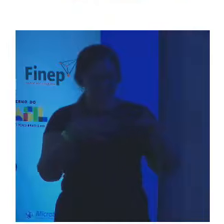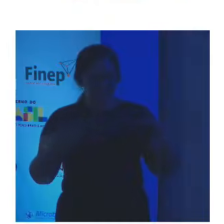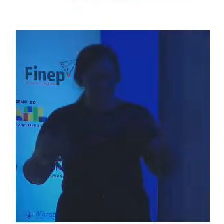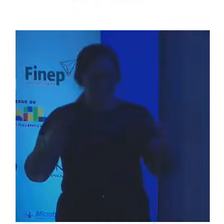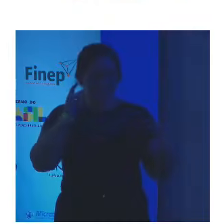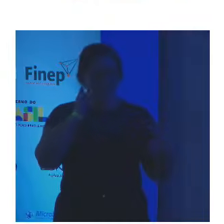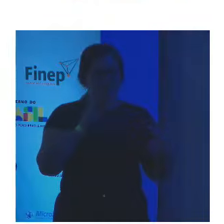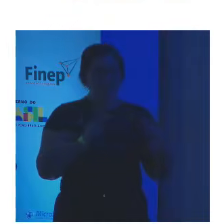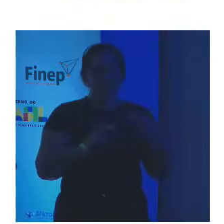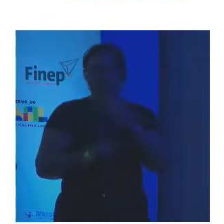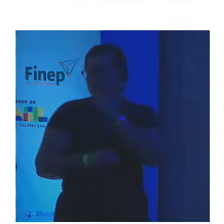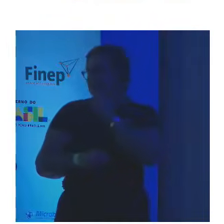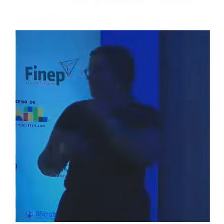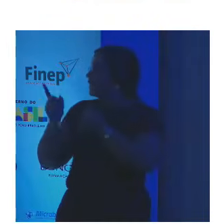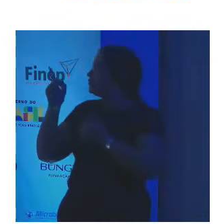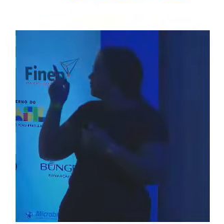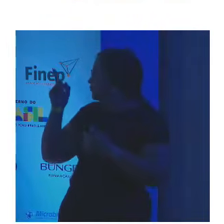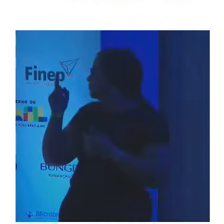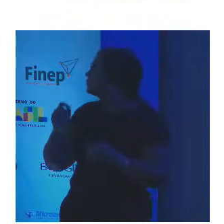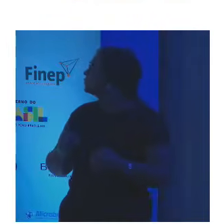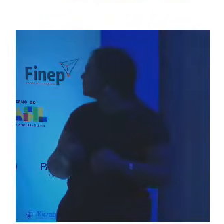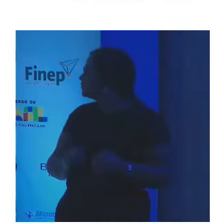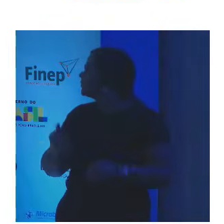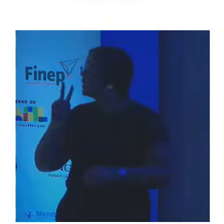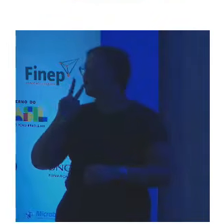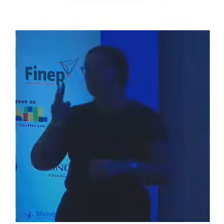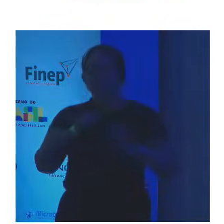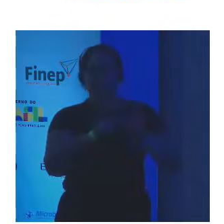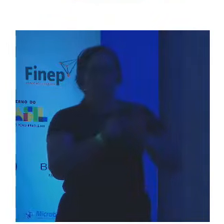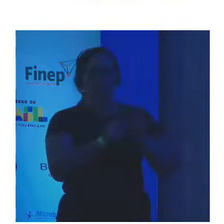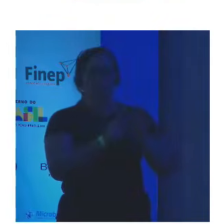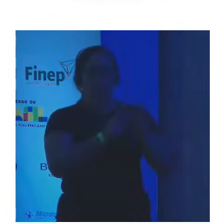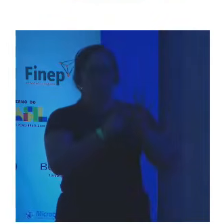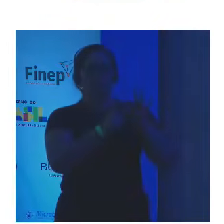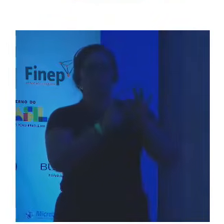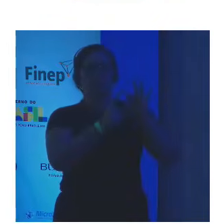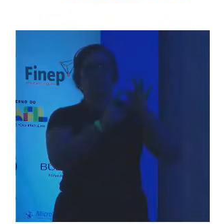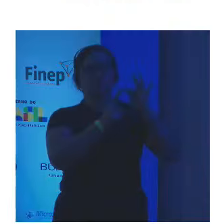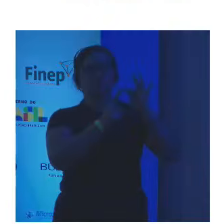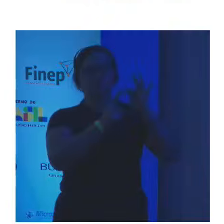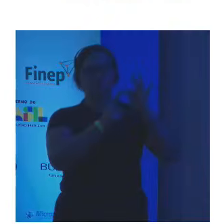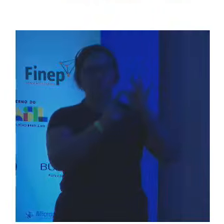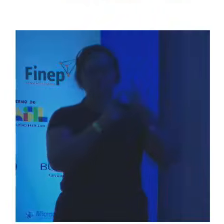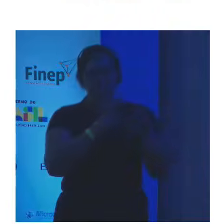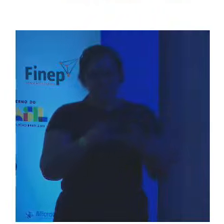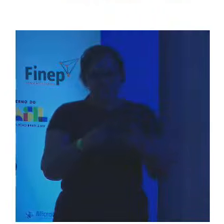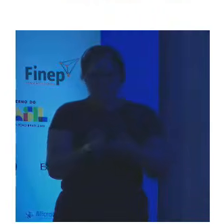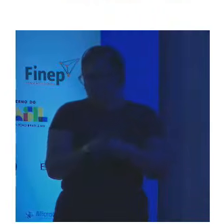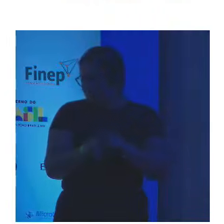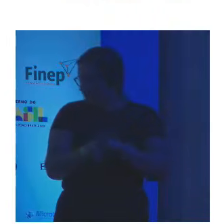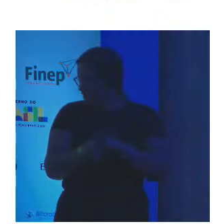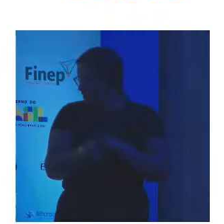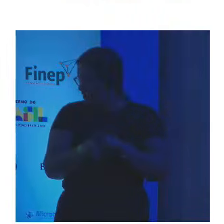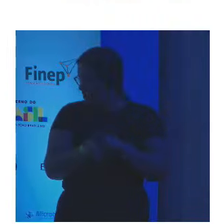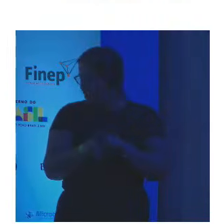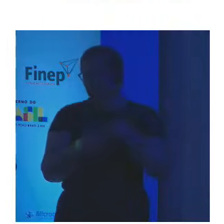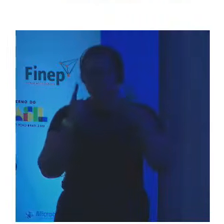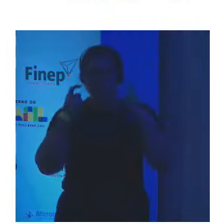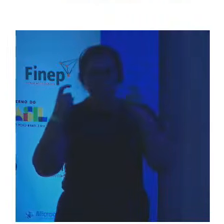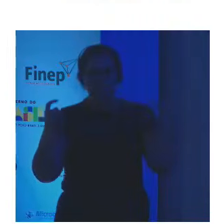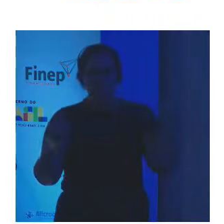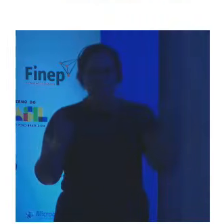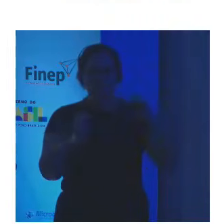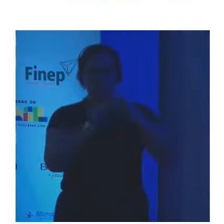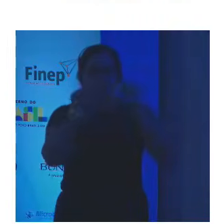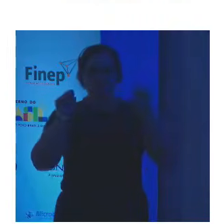the submarines and the acoustic, having the temperature and the salinity to play with the acoustics could be of value, and this kind of information system is